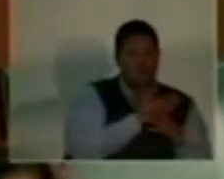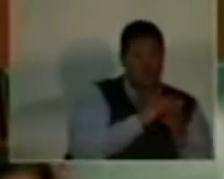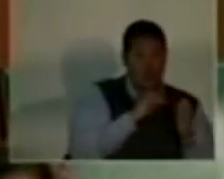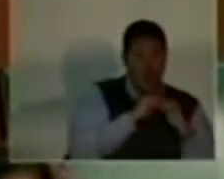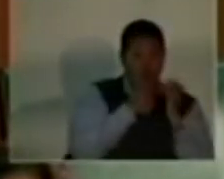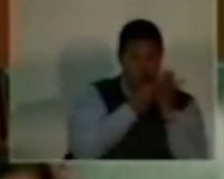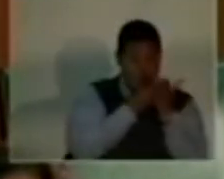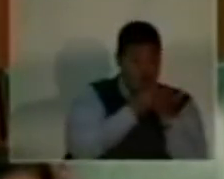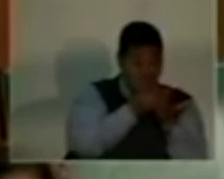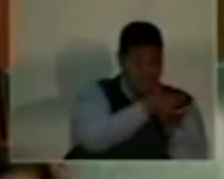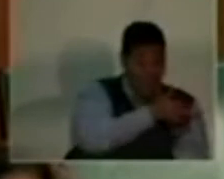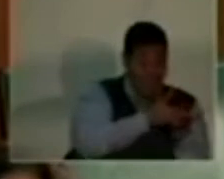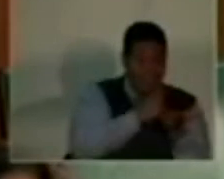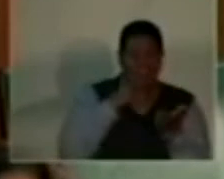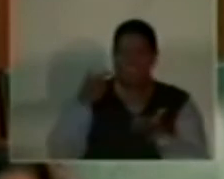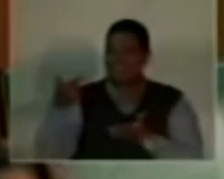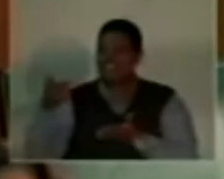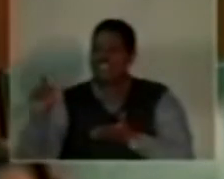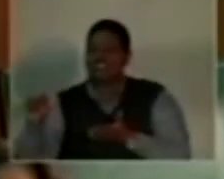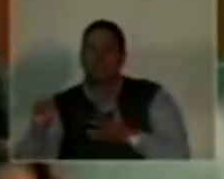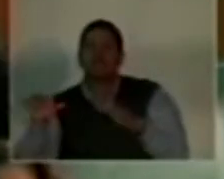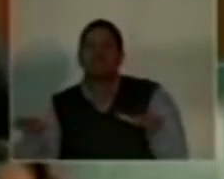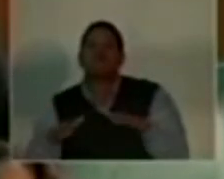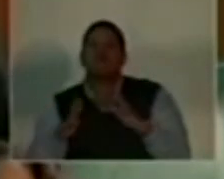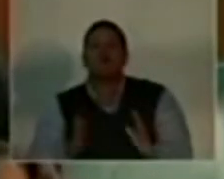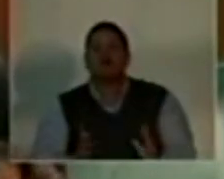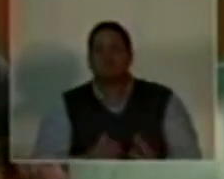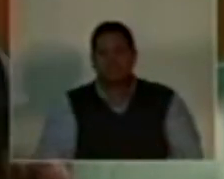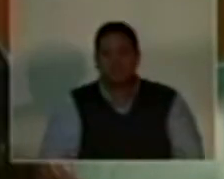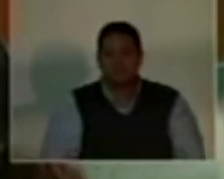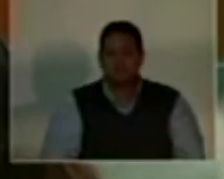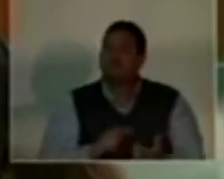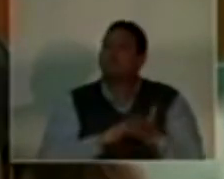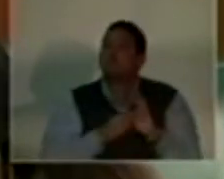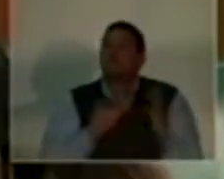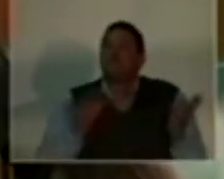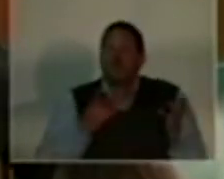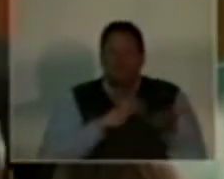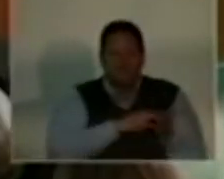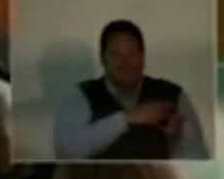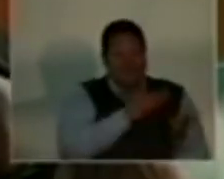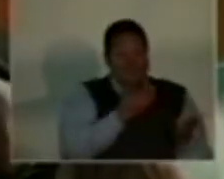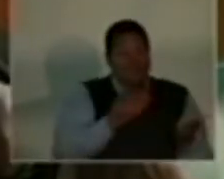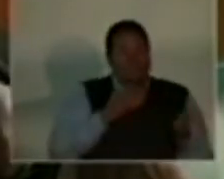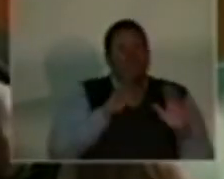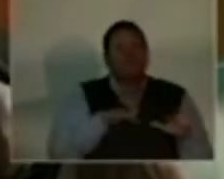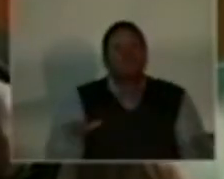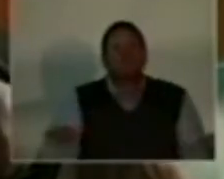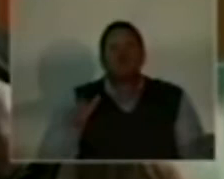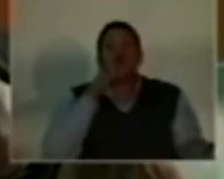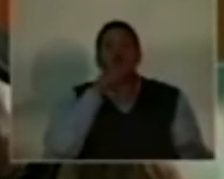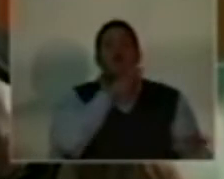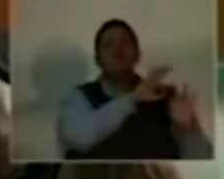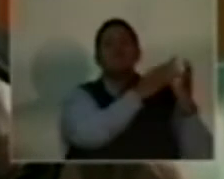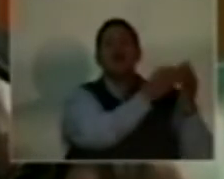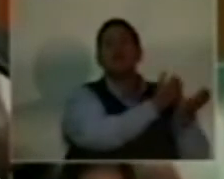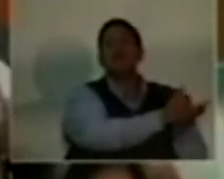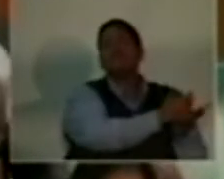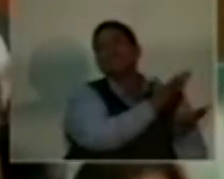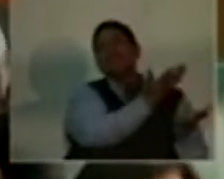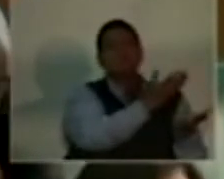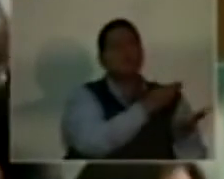income and performance on GSAT. What does this mean? This means that children from higher income